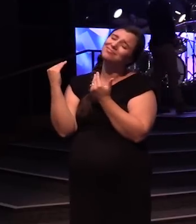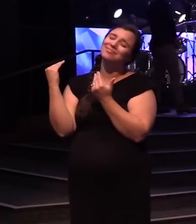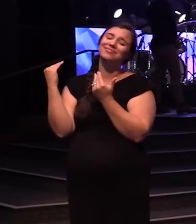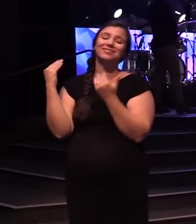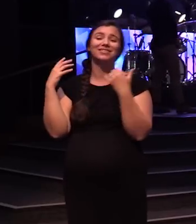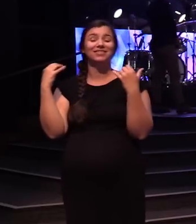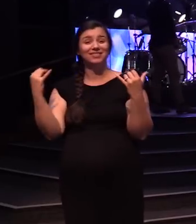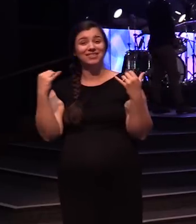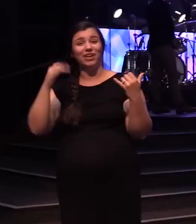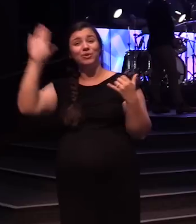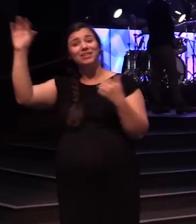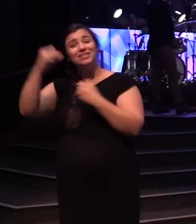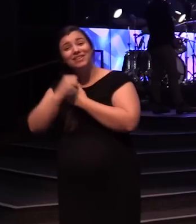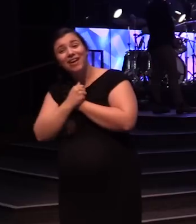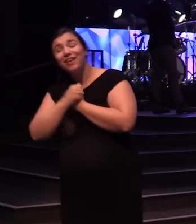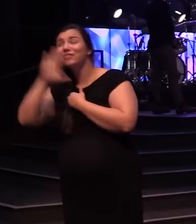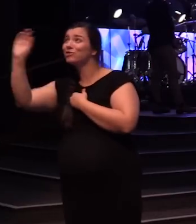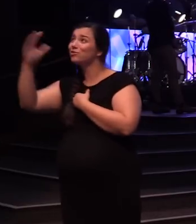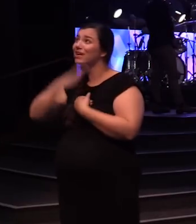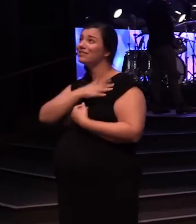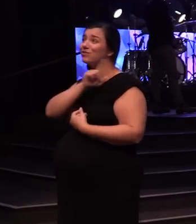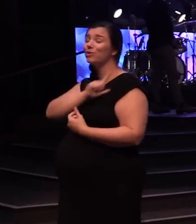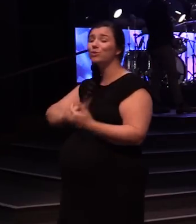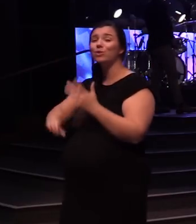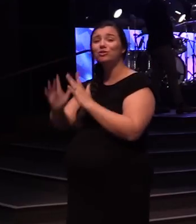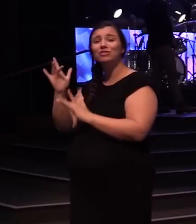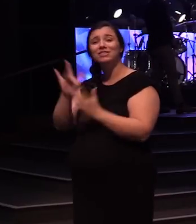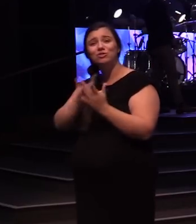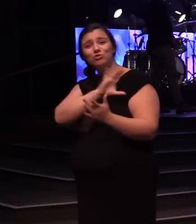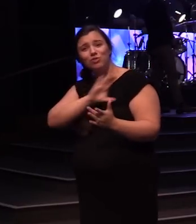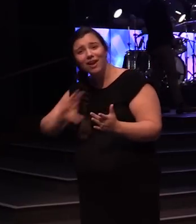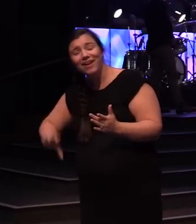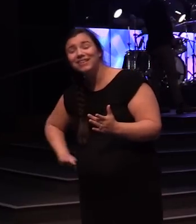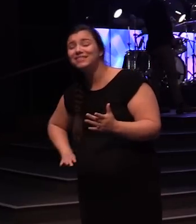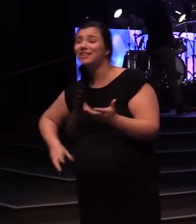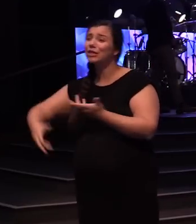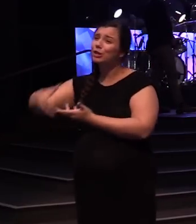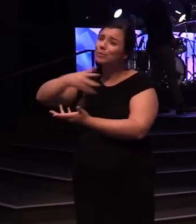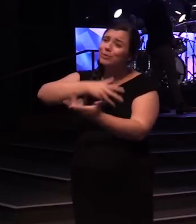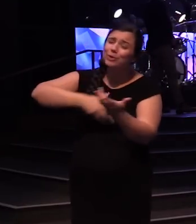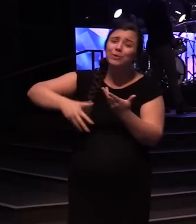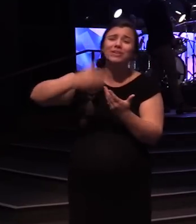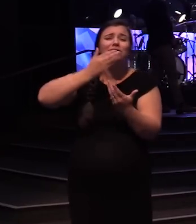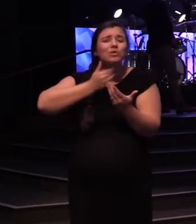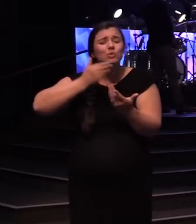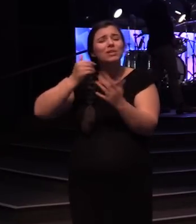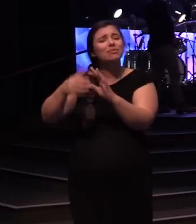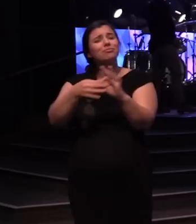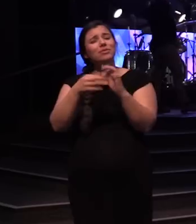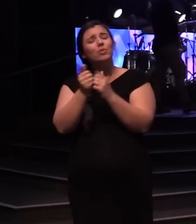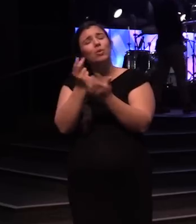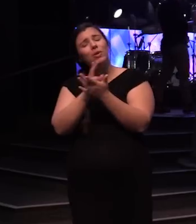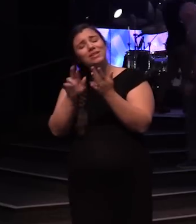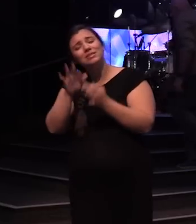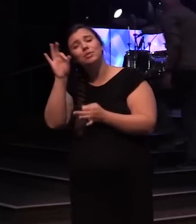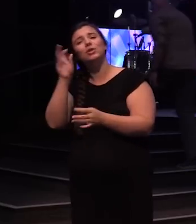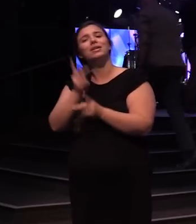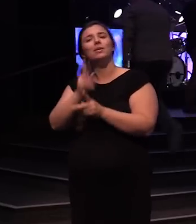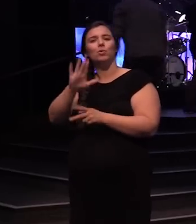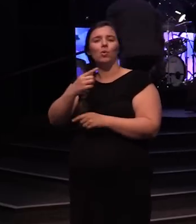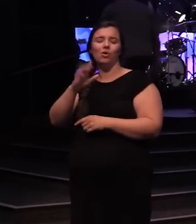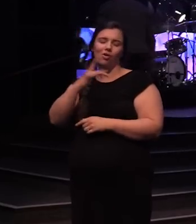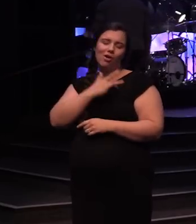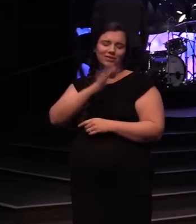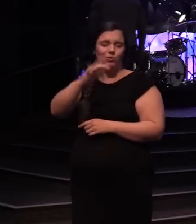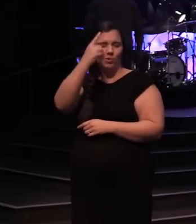love of God and the grace of our Lord Jesus Christ and the communion and sweet fellowship of the Holy Ghost keep your hearts and minds